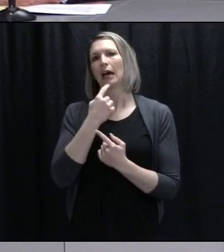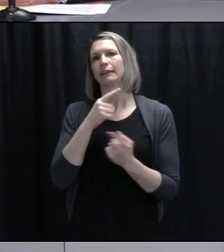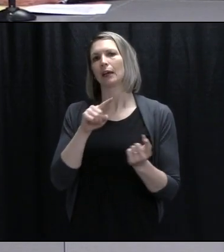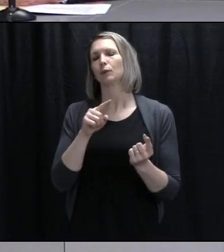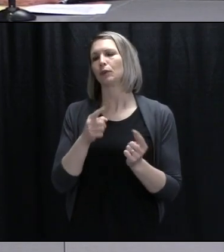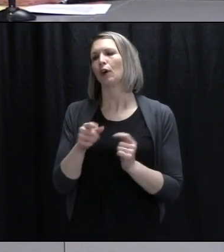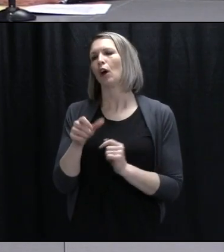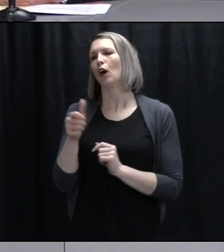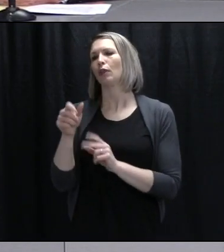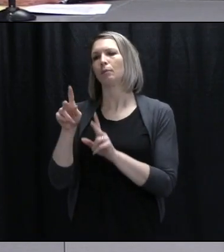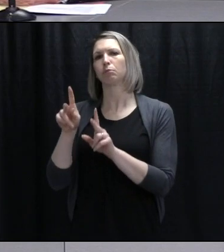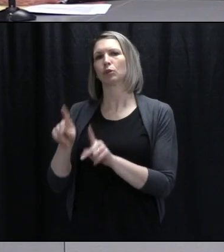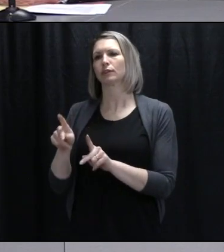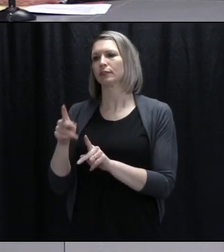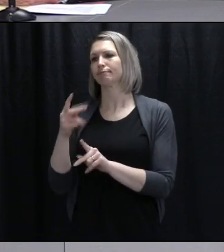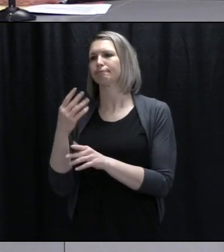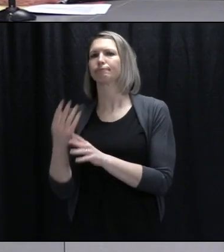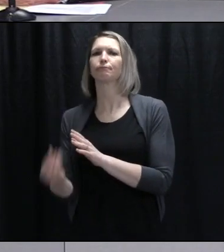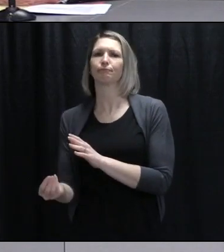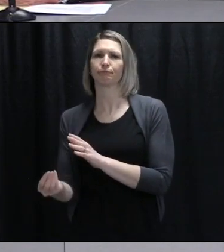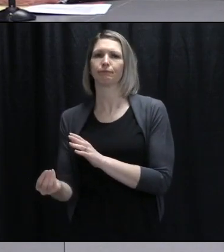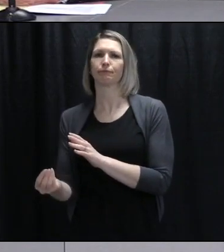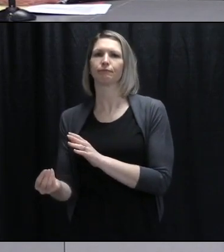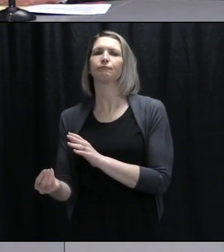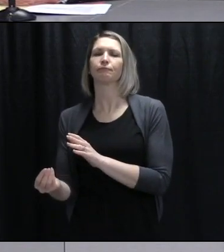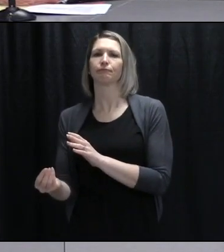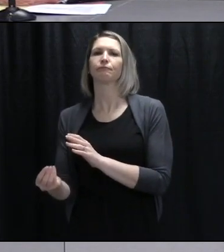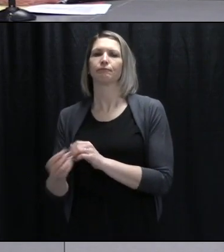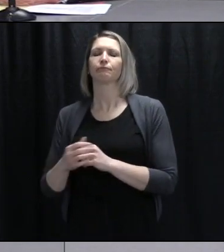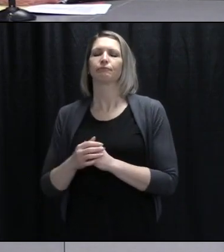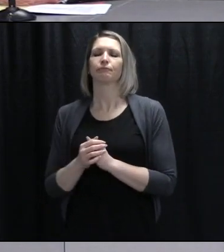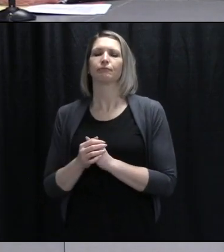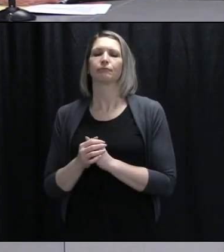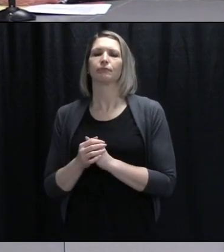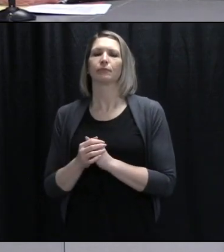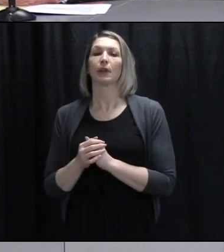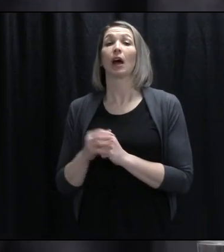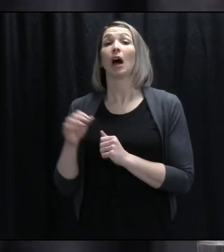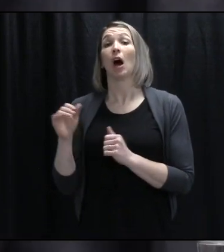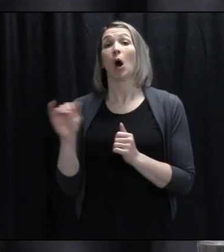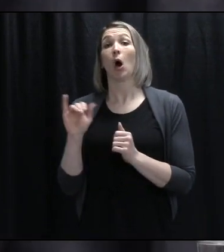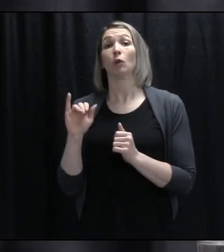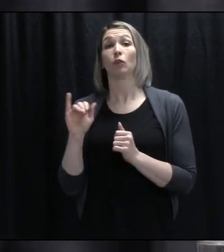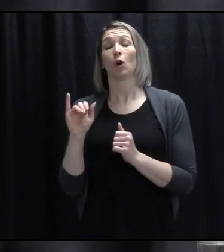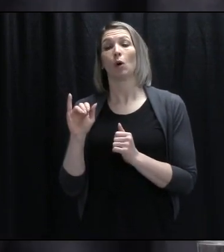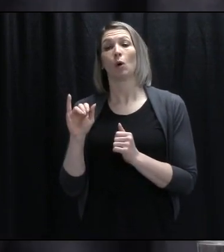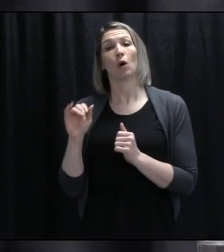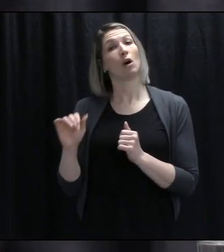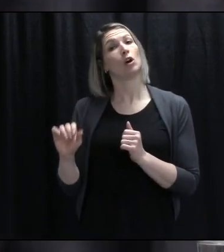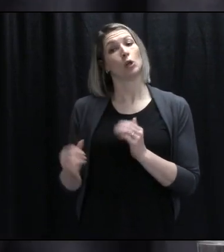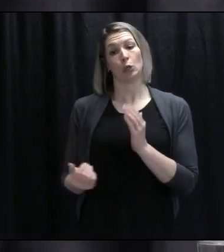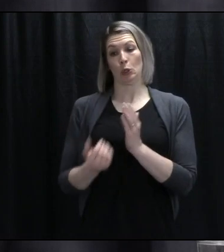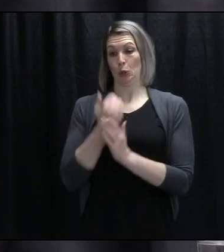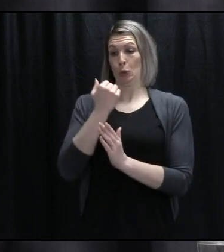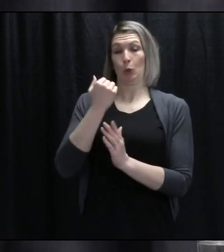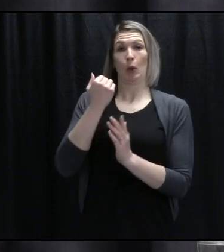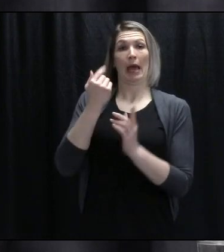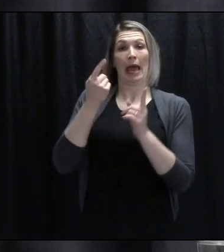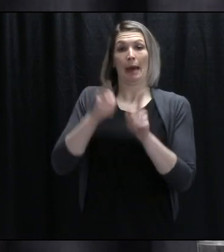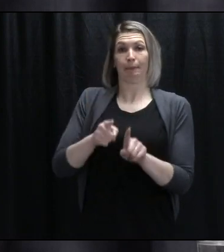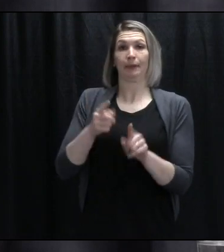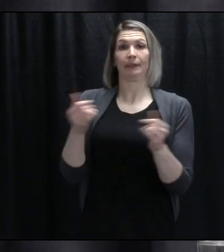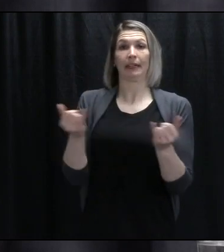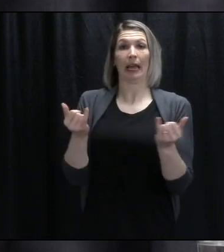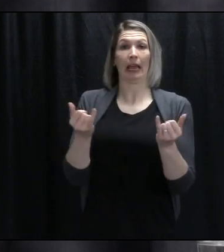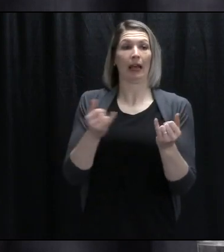We've also reached another milestone in that the disease has now found its way into a long-term care facility. And this is